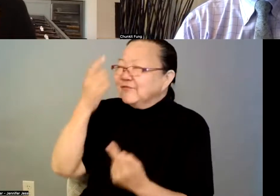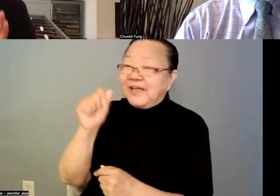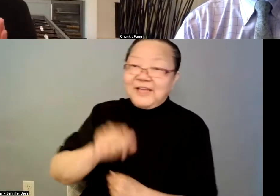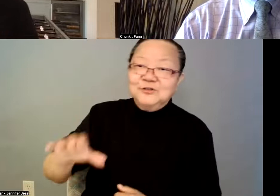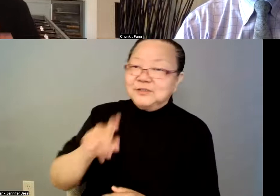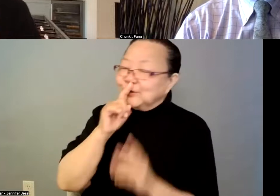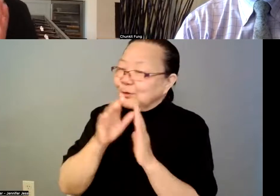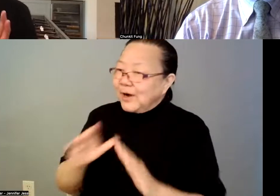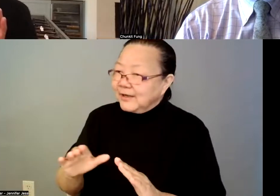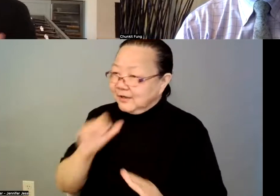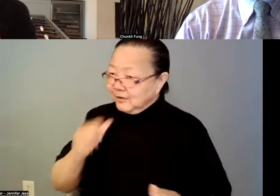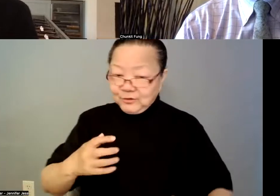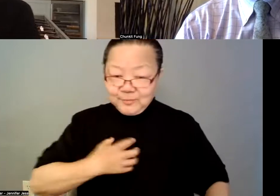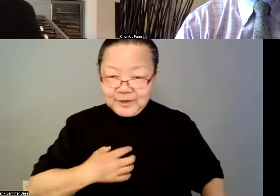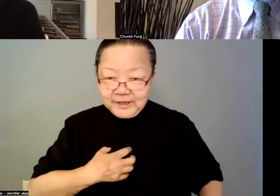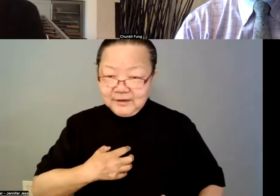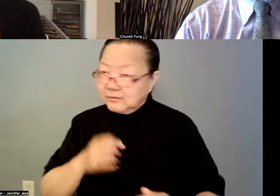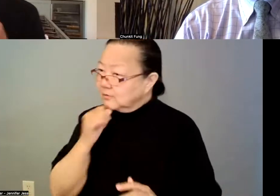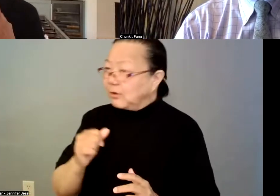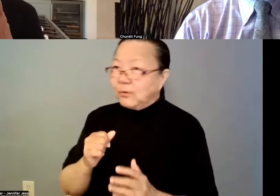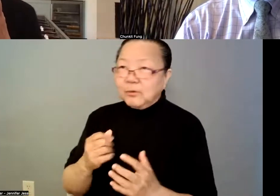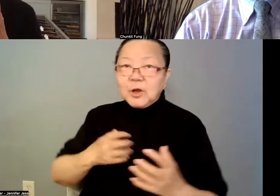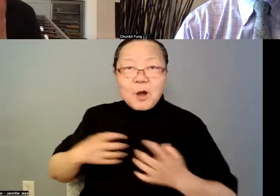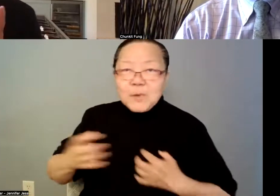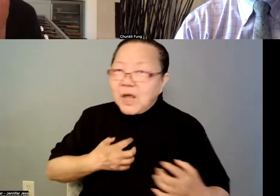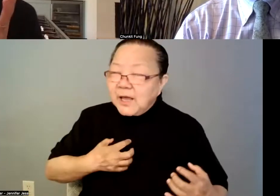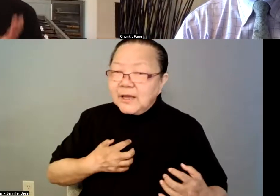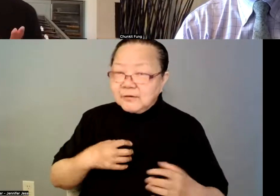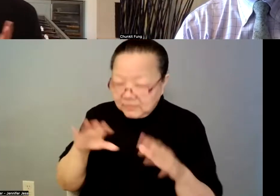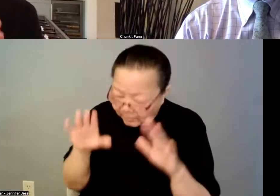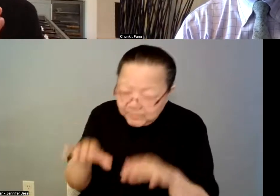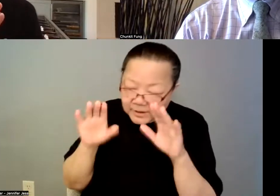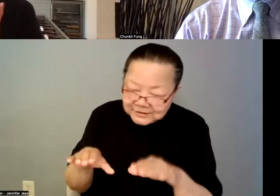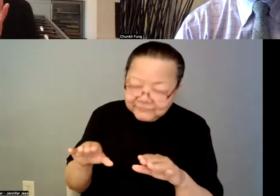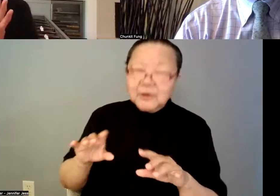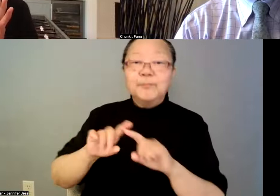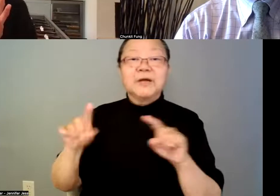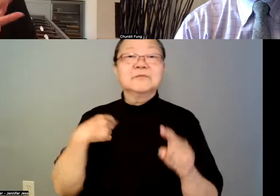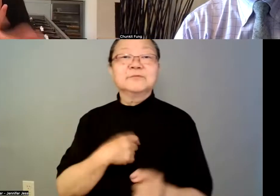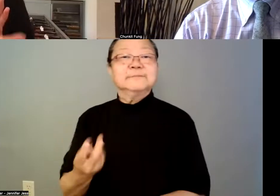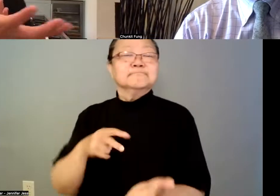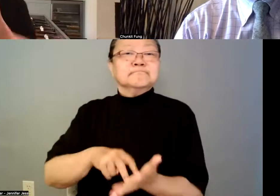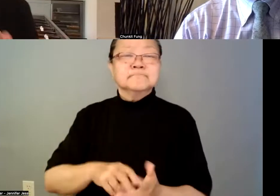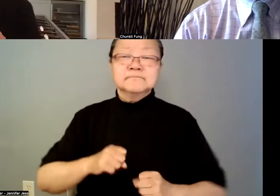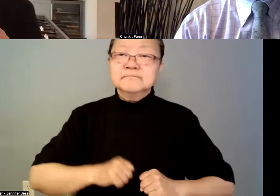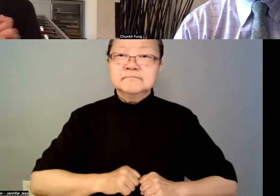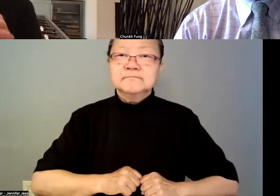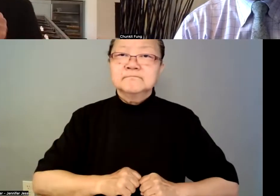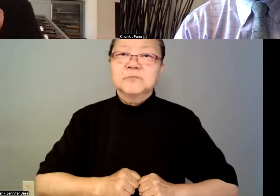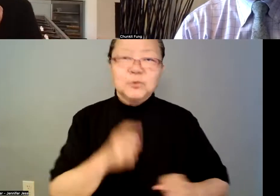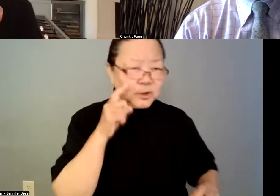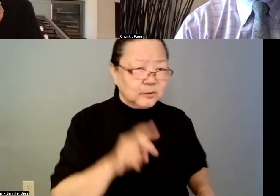and non-complaining and submissive. And so those who amplify our voices or or look to